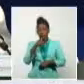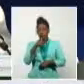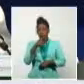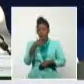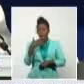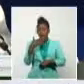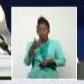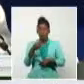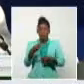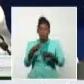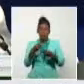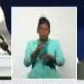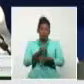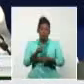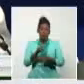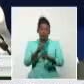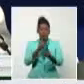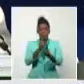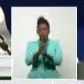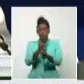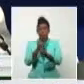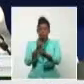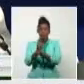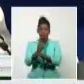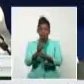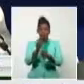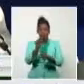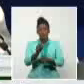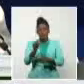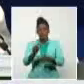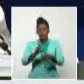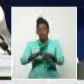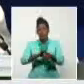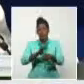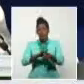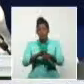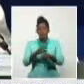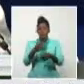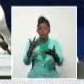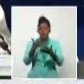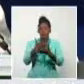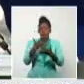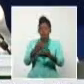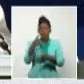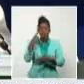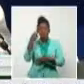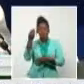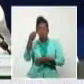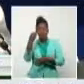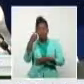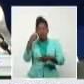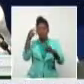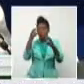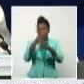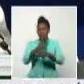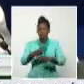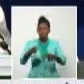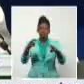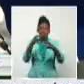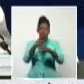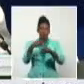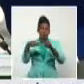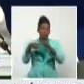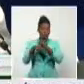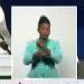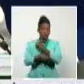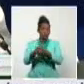And here we always reiterate the importance of the epidemiological history and how useful it is that the people who test positive